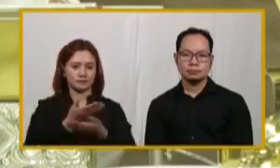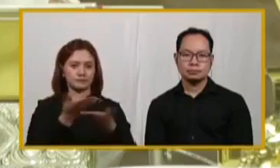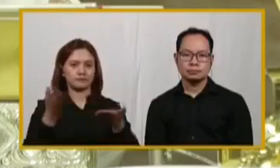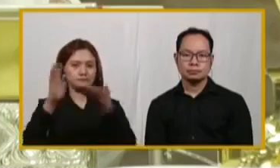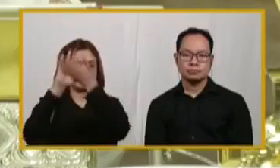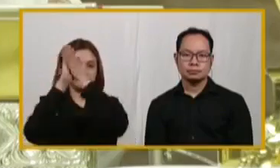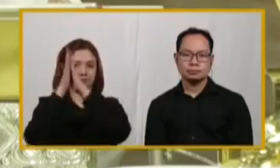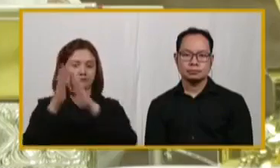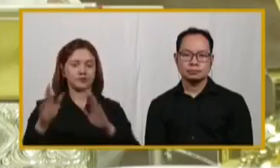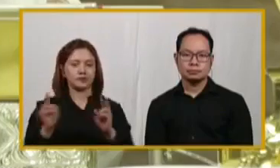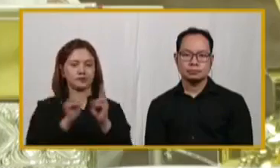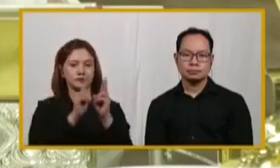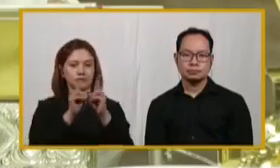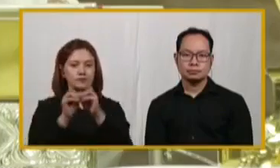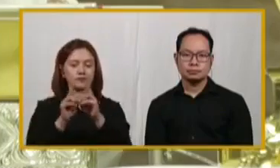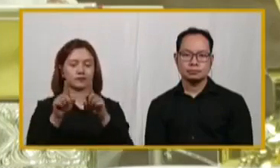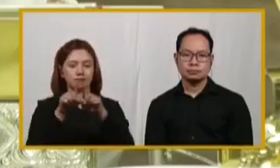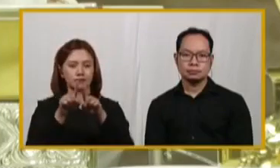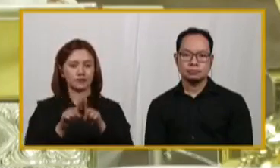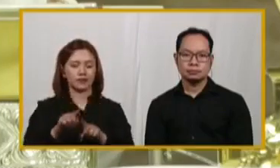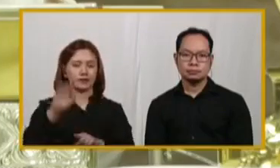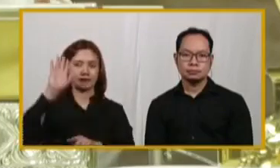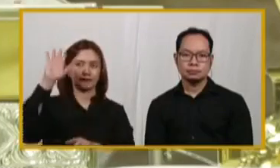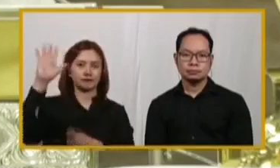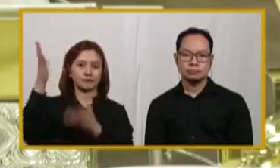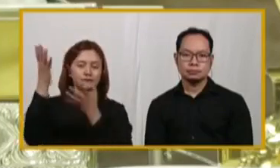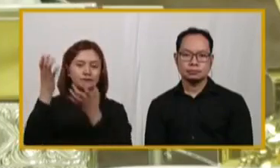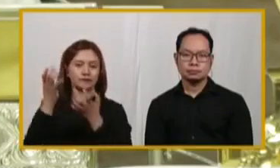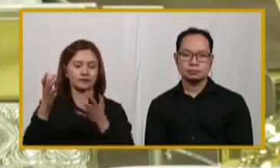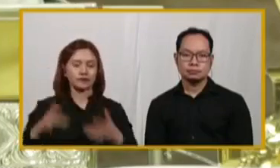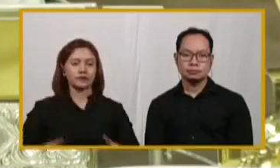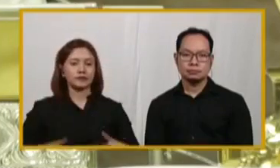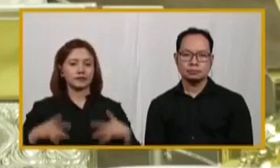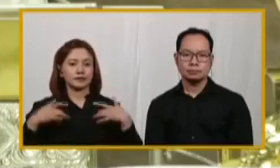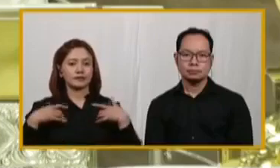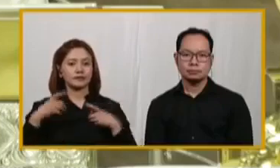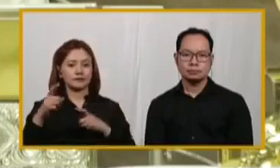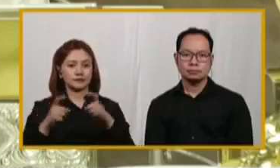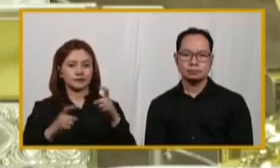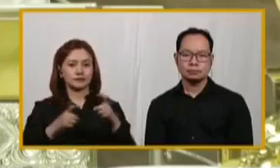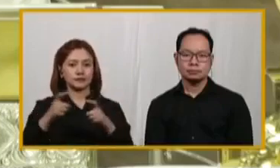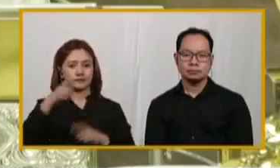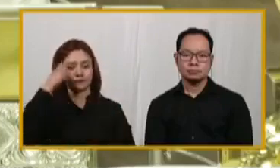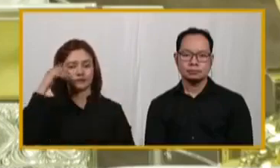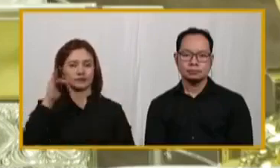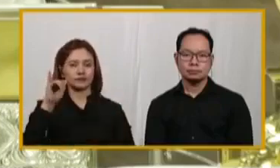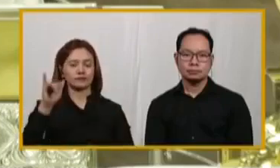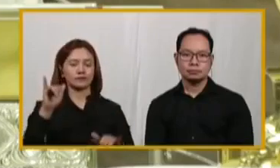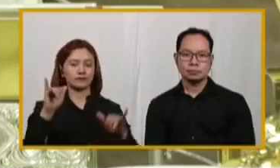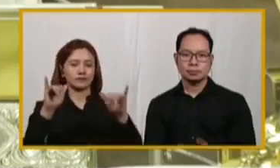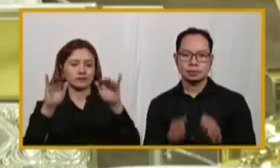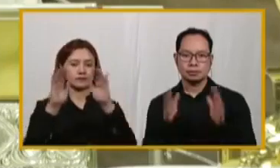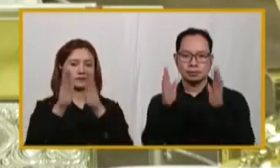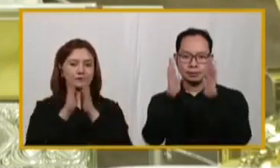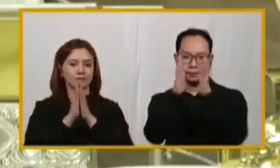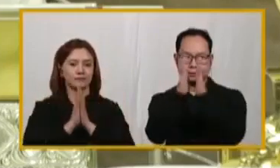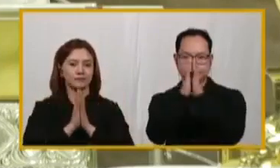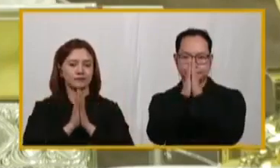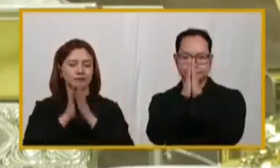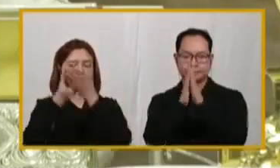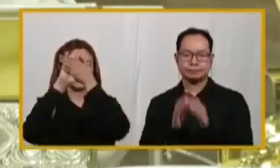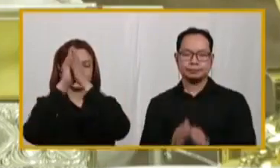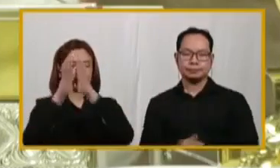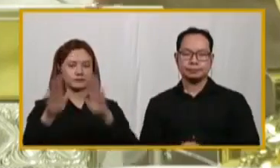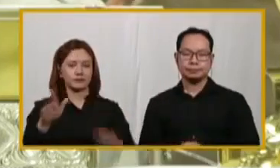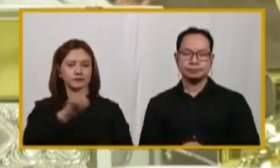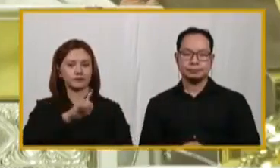and unity in accordance with your will, who live and reign forever and ever. Amen. The peace of the